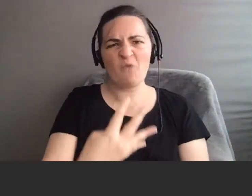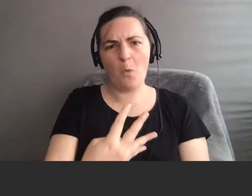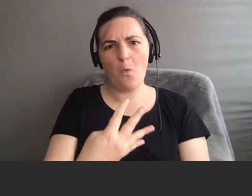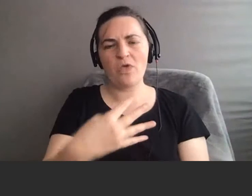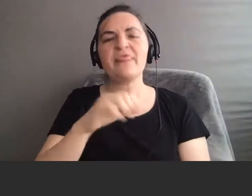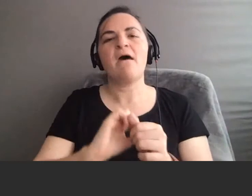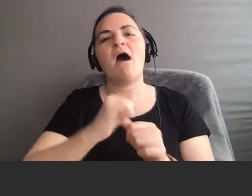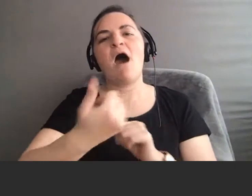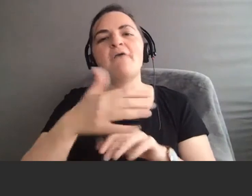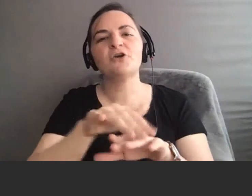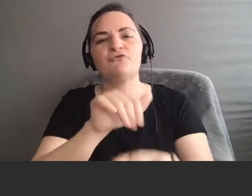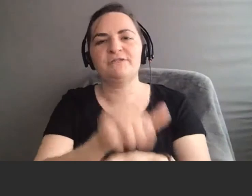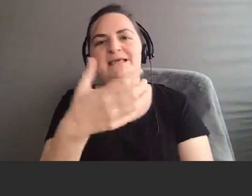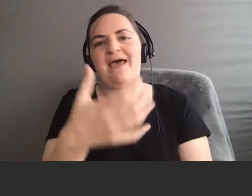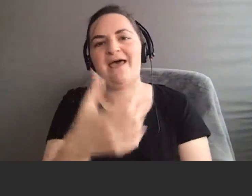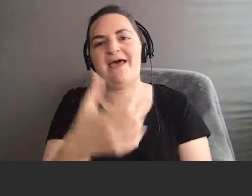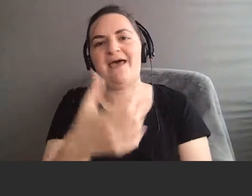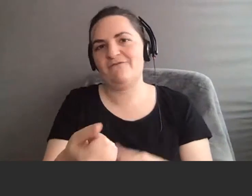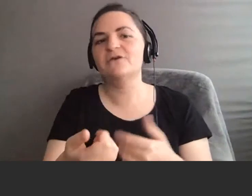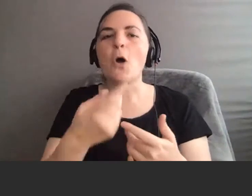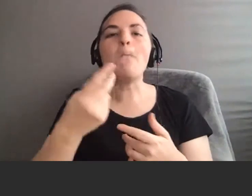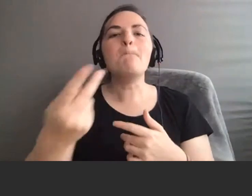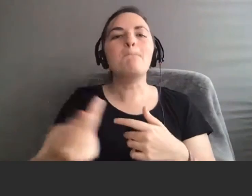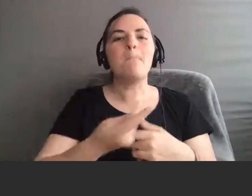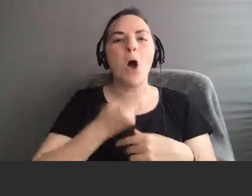after Christmas. So it's spread across both